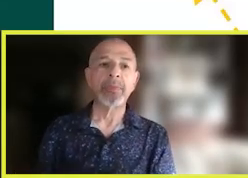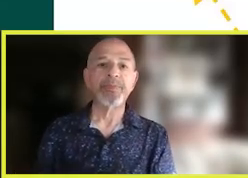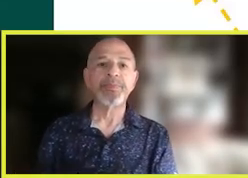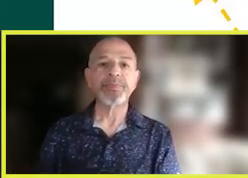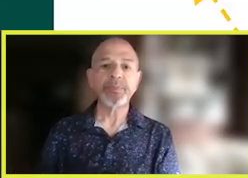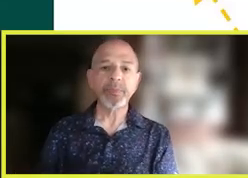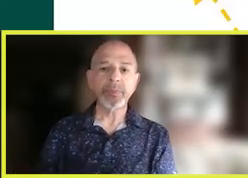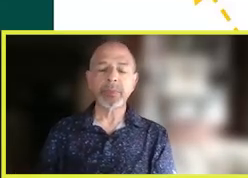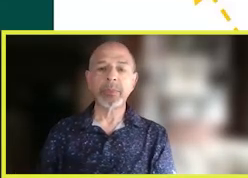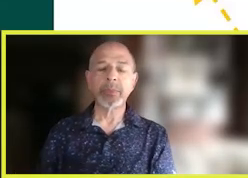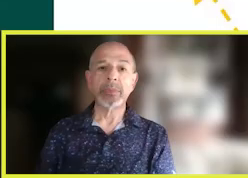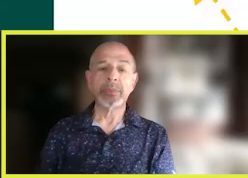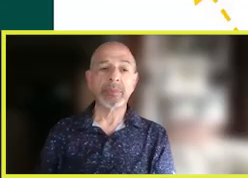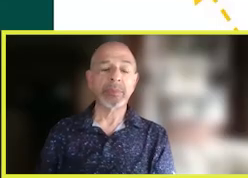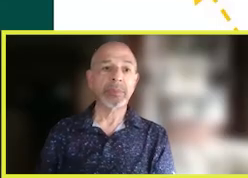RIPIN.org, O-R-G.